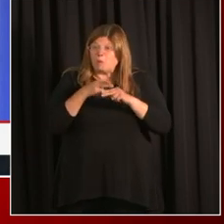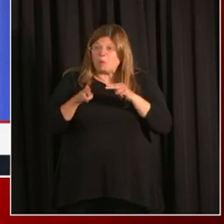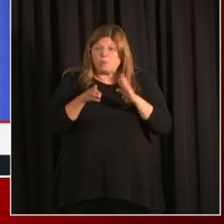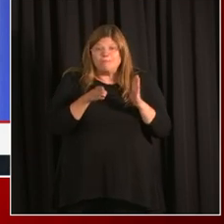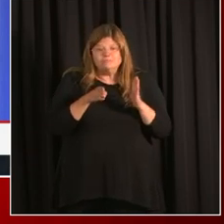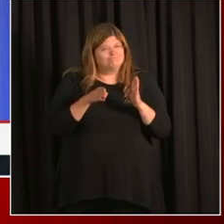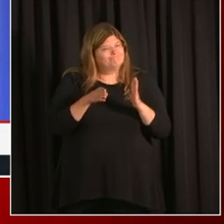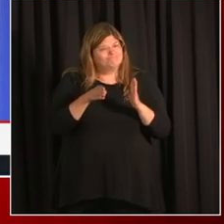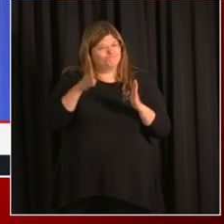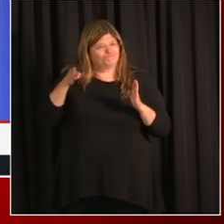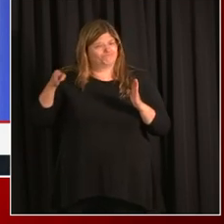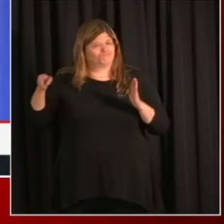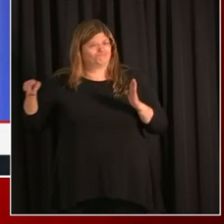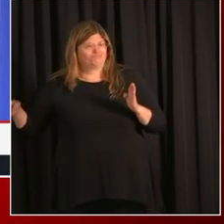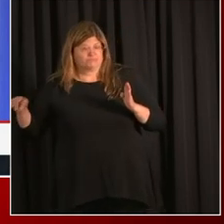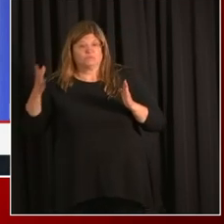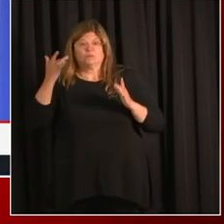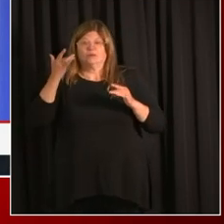to have some